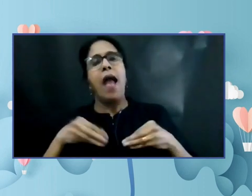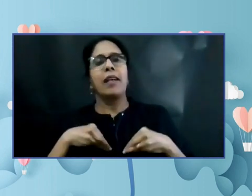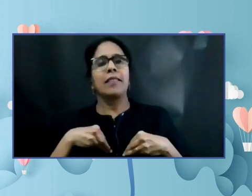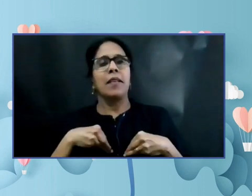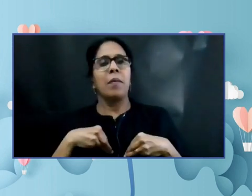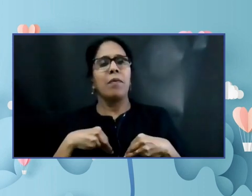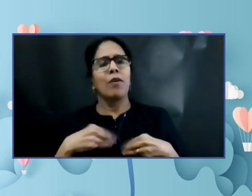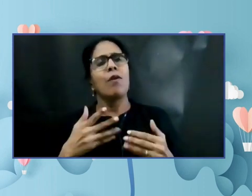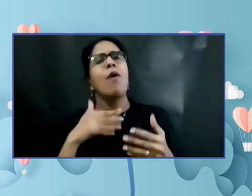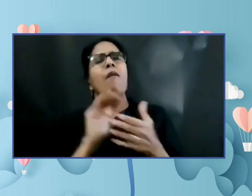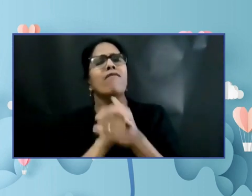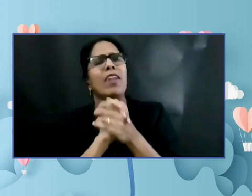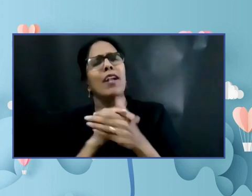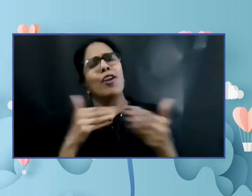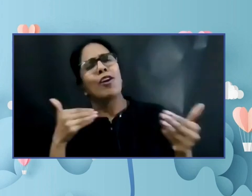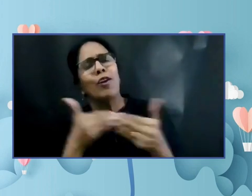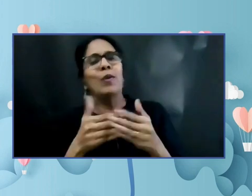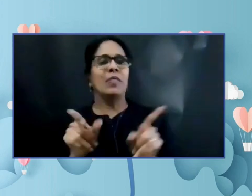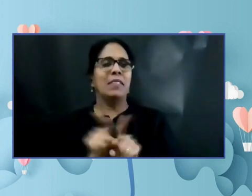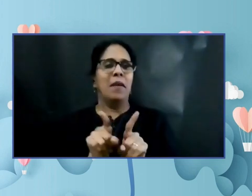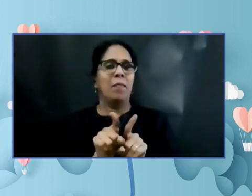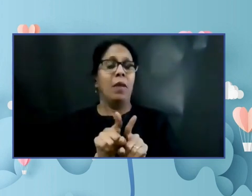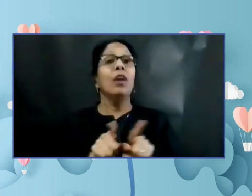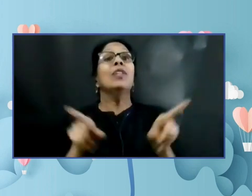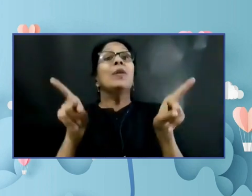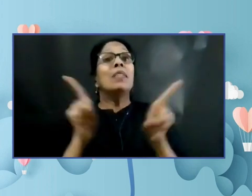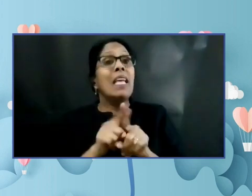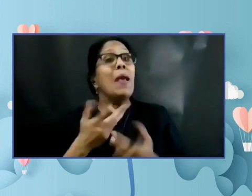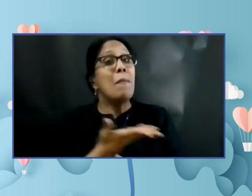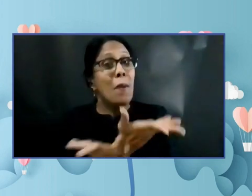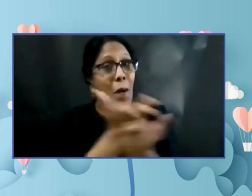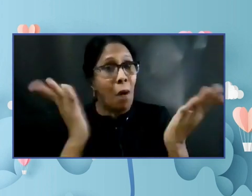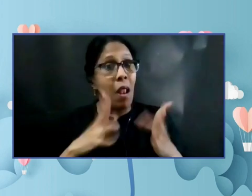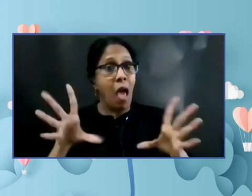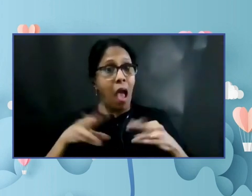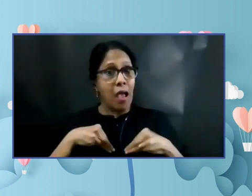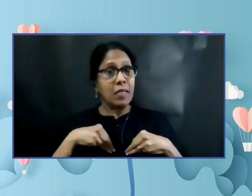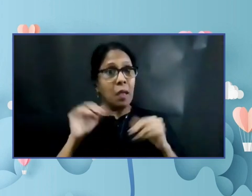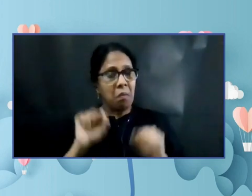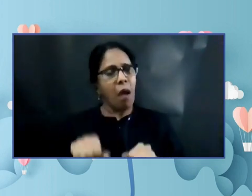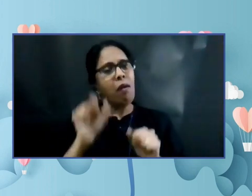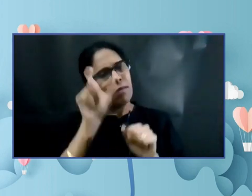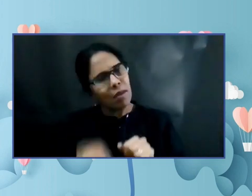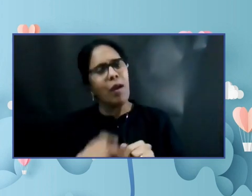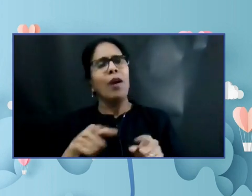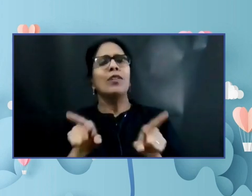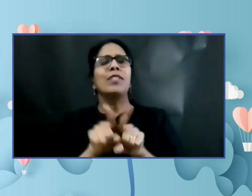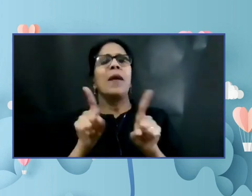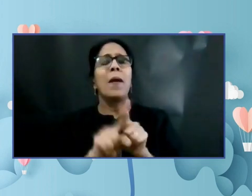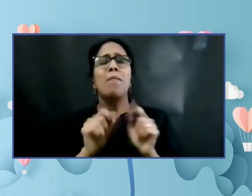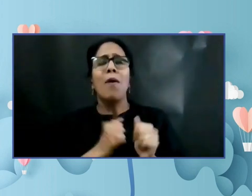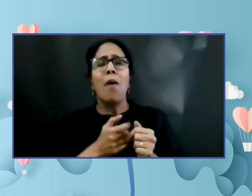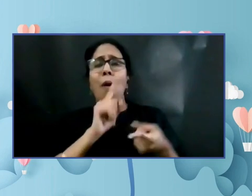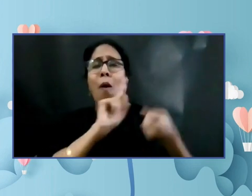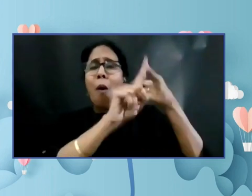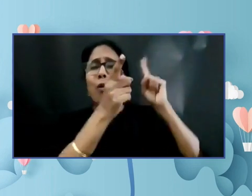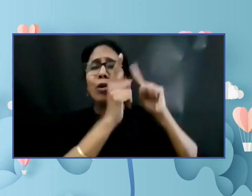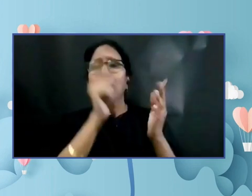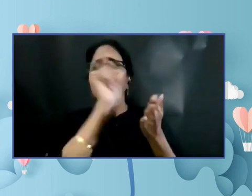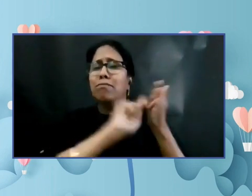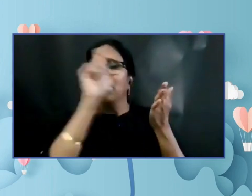all do that, we will write ourselves into the narrative of history, because